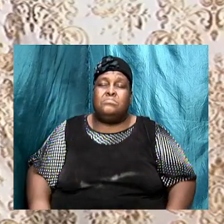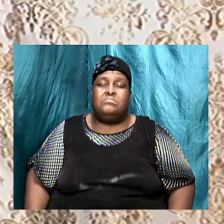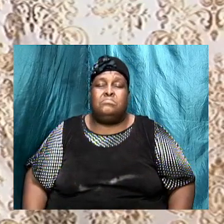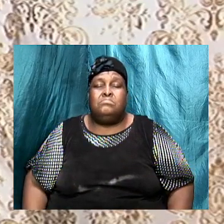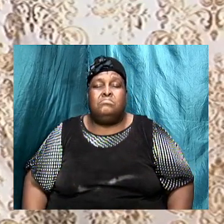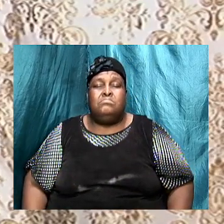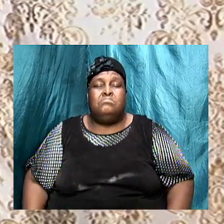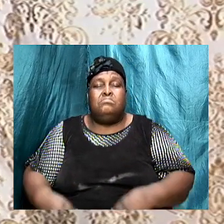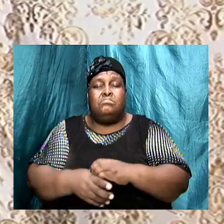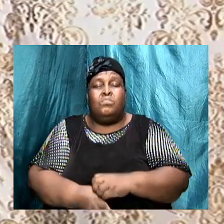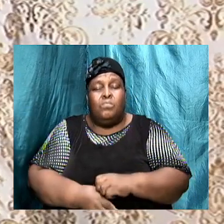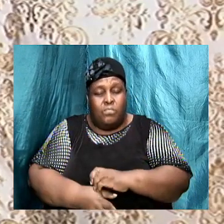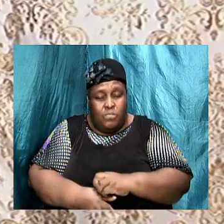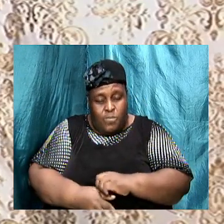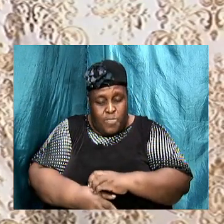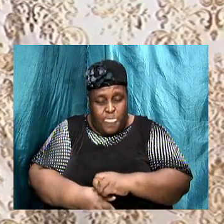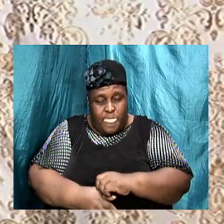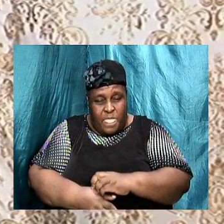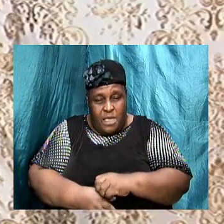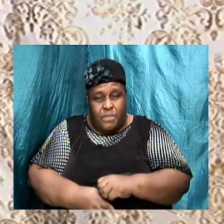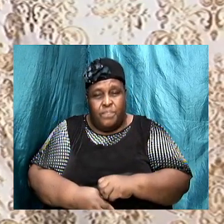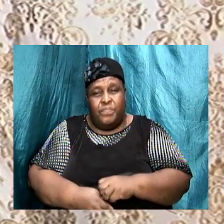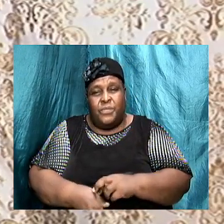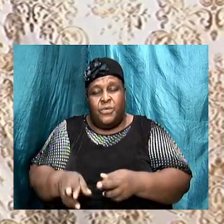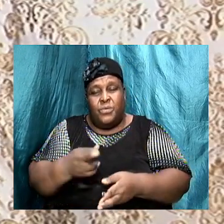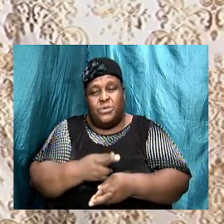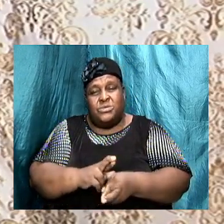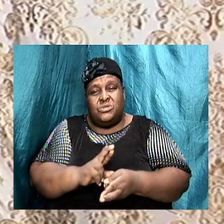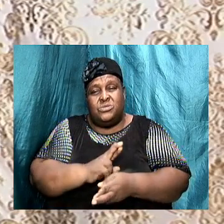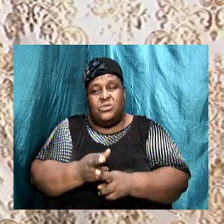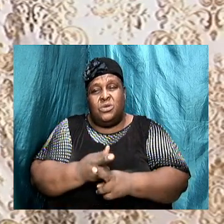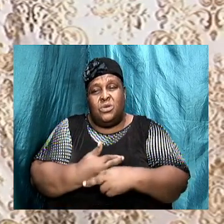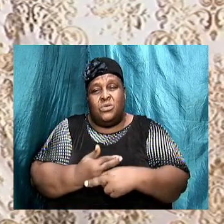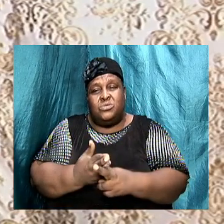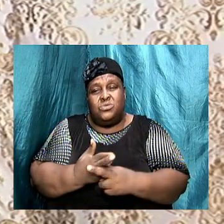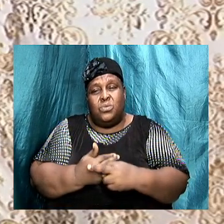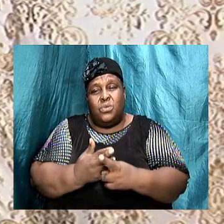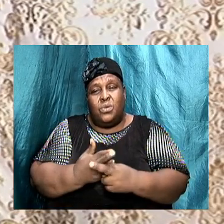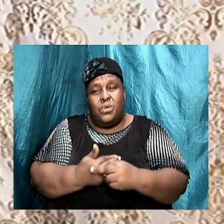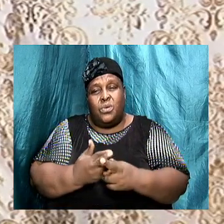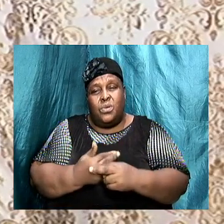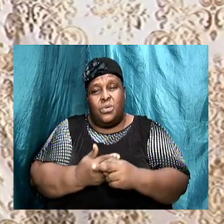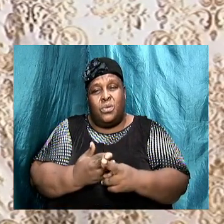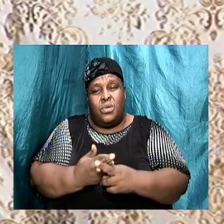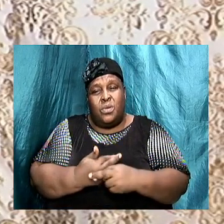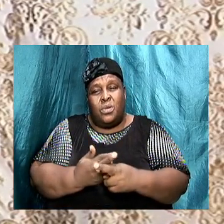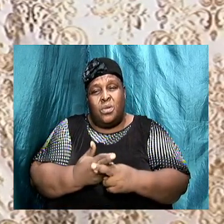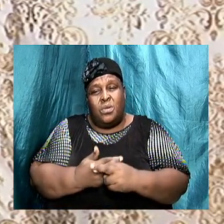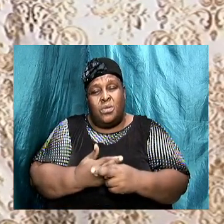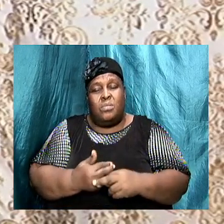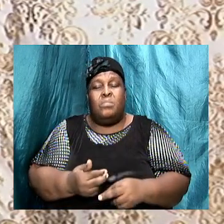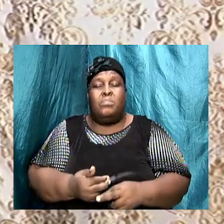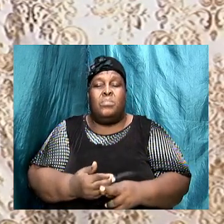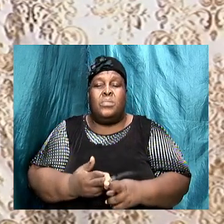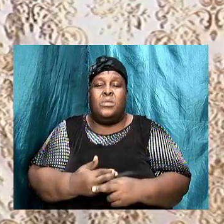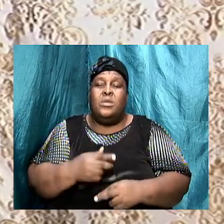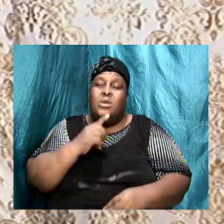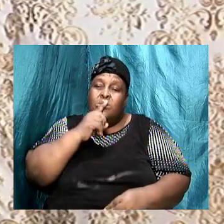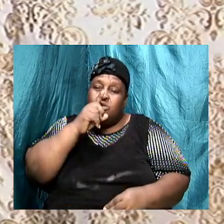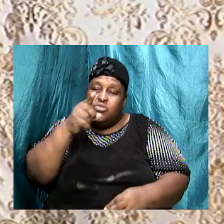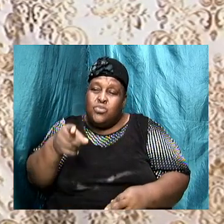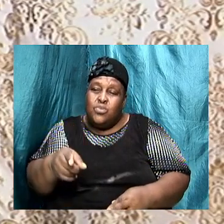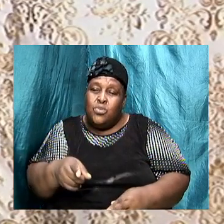want to mention is the point of restitution. As a part of forsaking sins, the